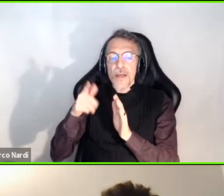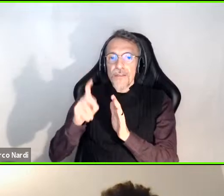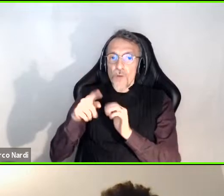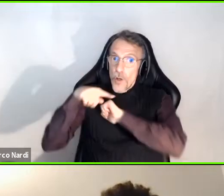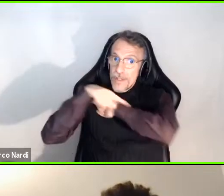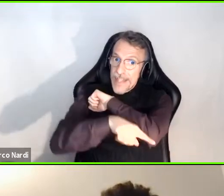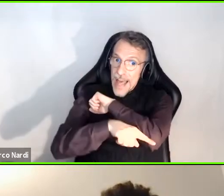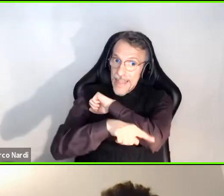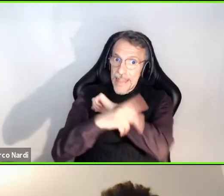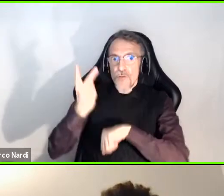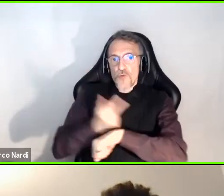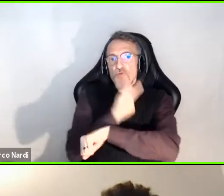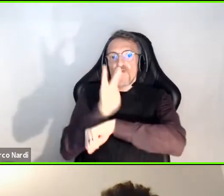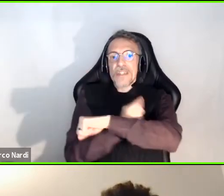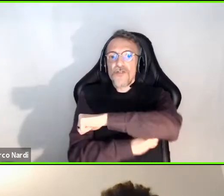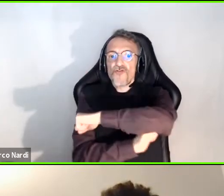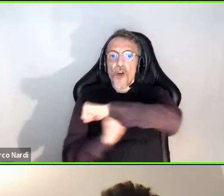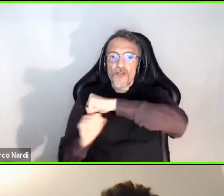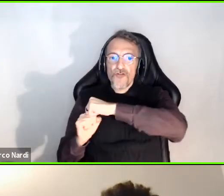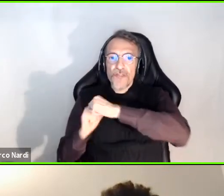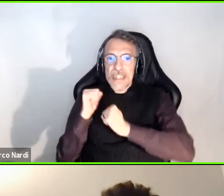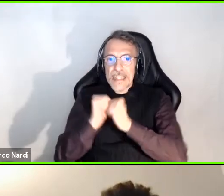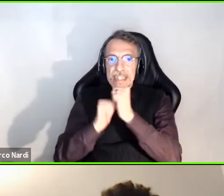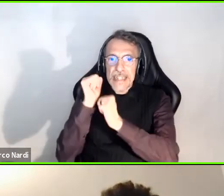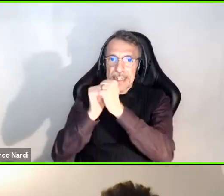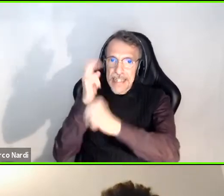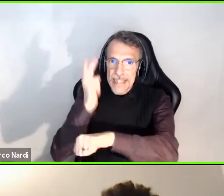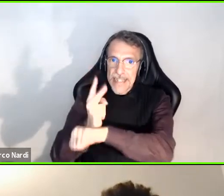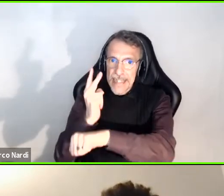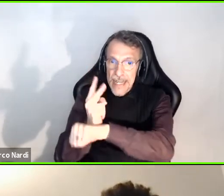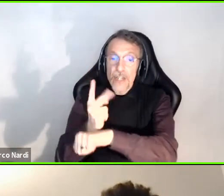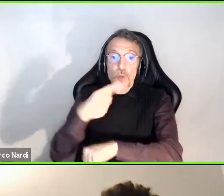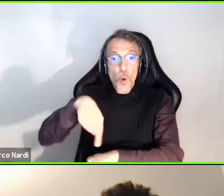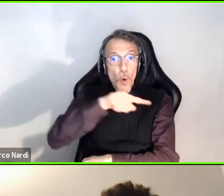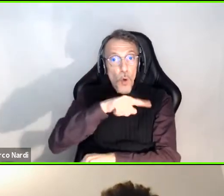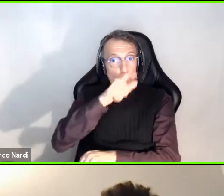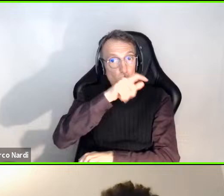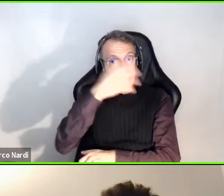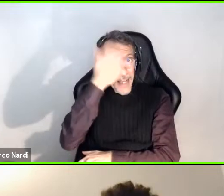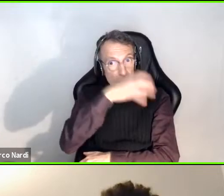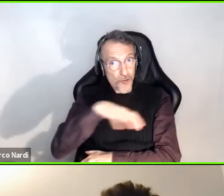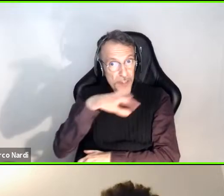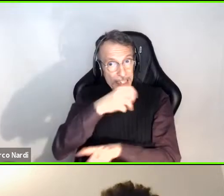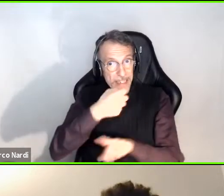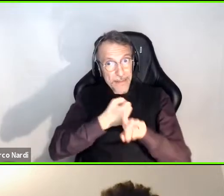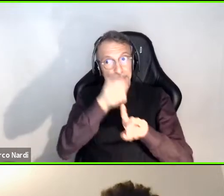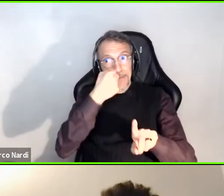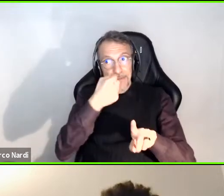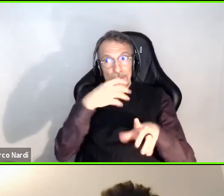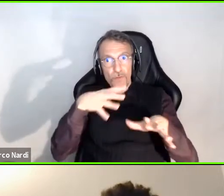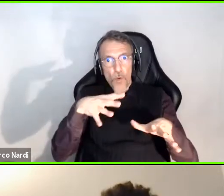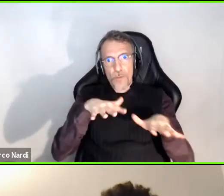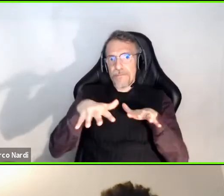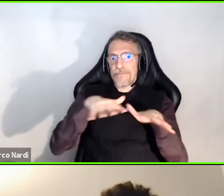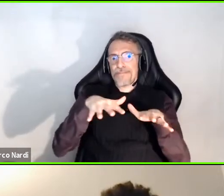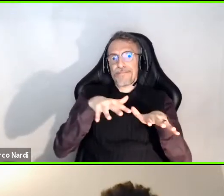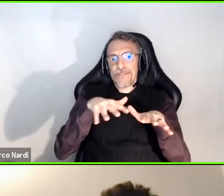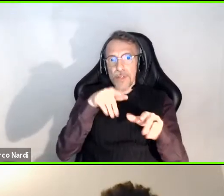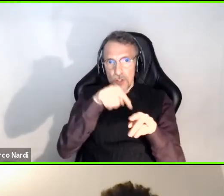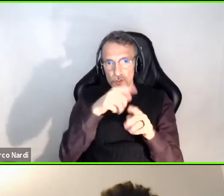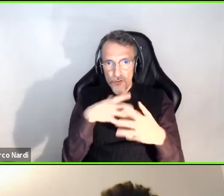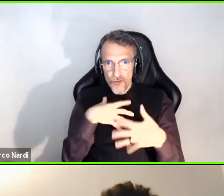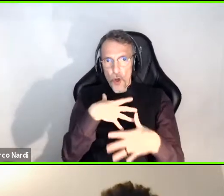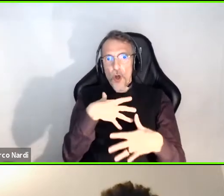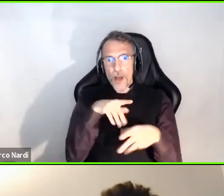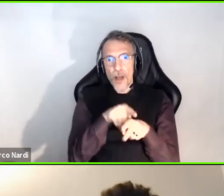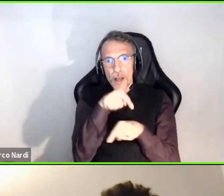debt restructuring arrangement, so that when countries are hit with exogenous shocks like this,